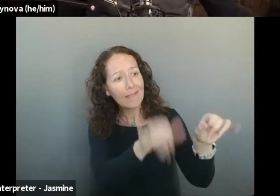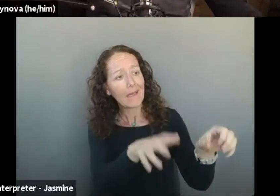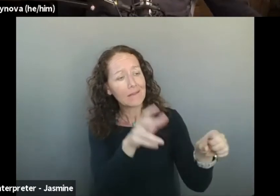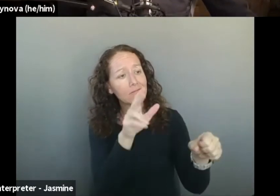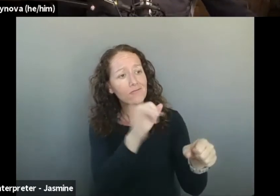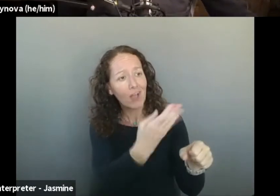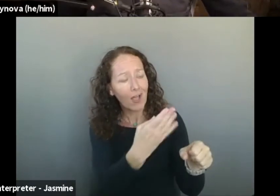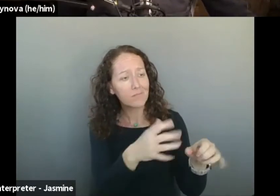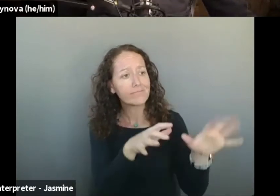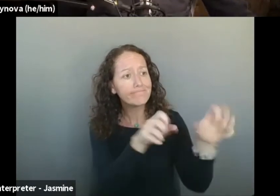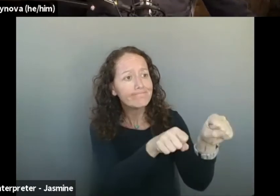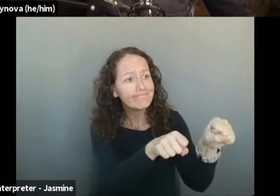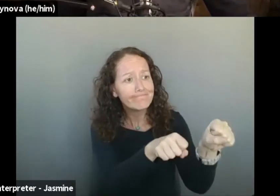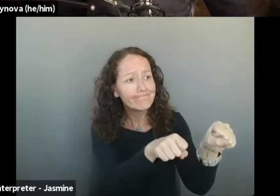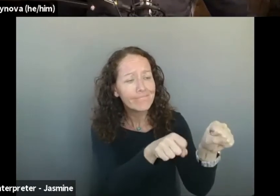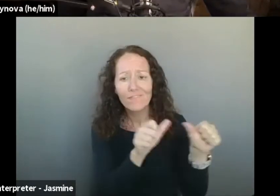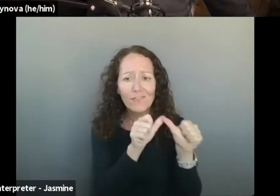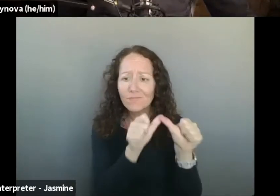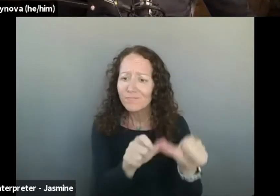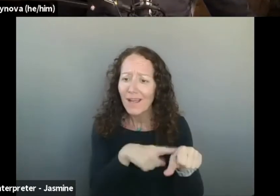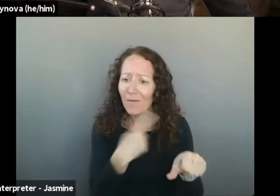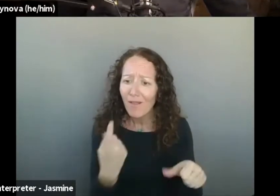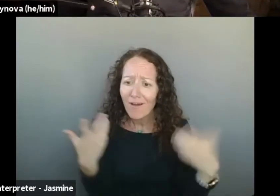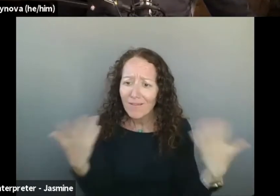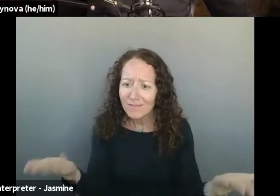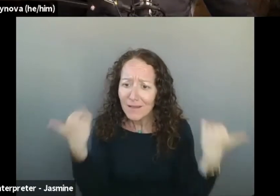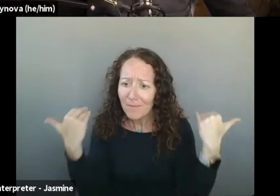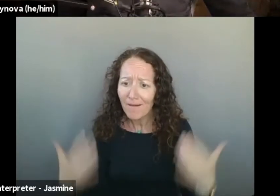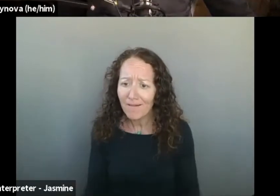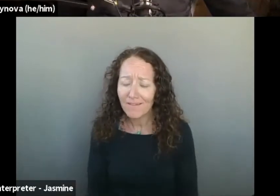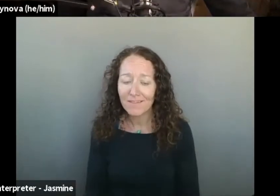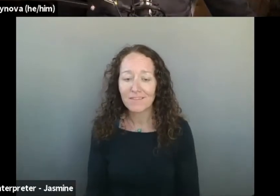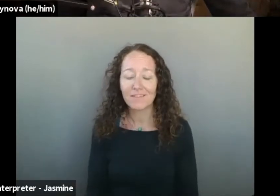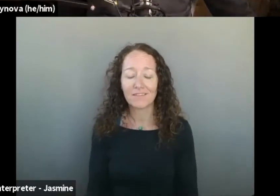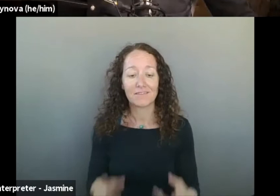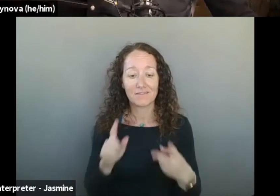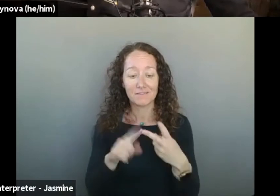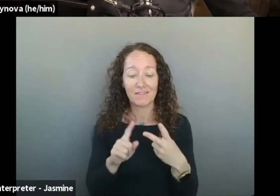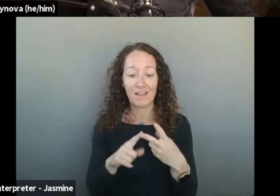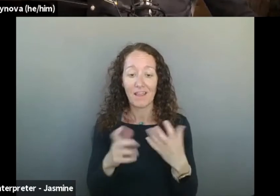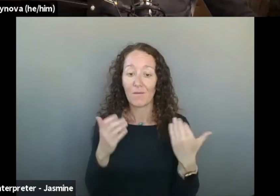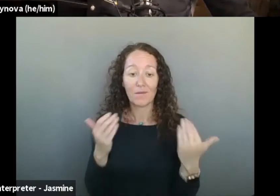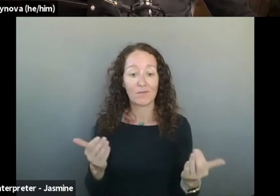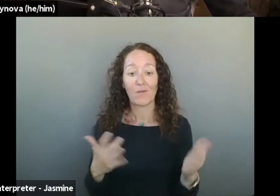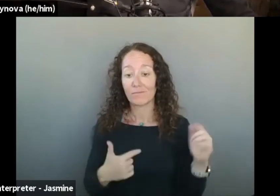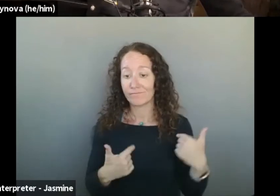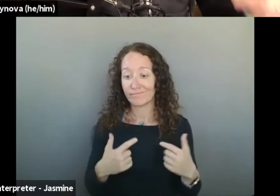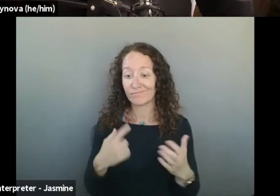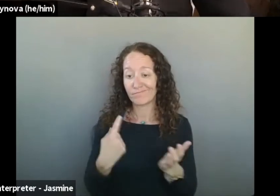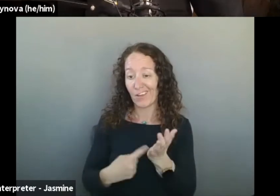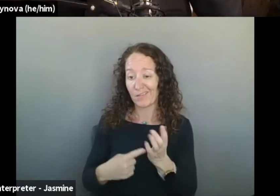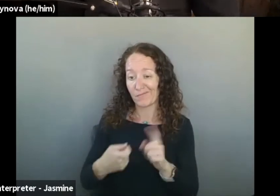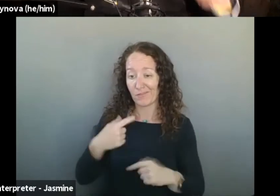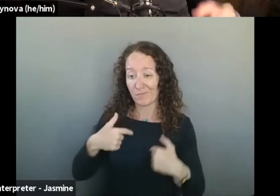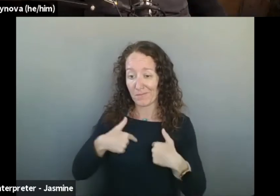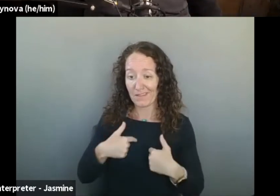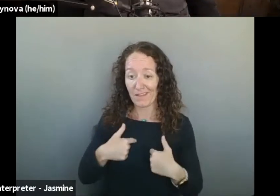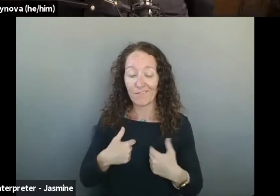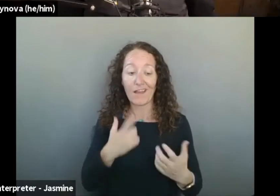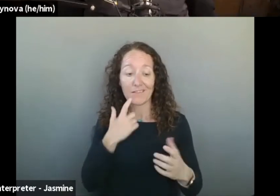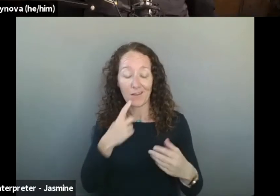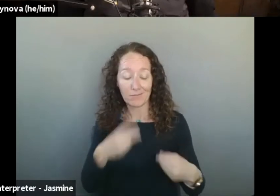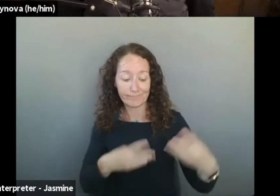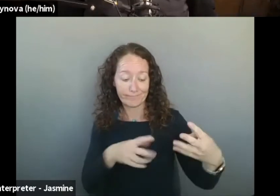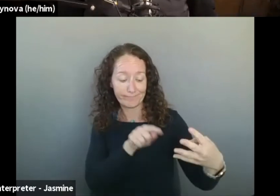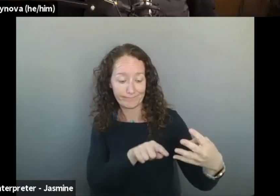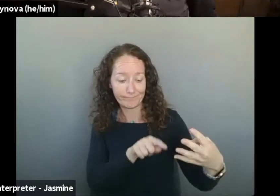just like, come on. And I want to go ahead and answer and speak from the I and answer the question in the chat, right? So part